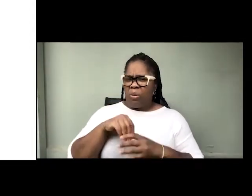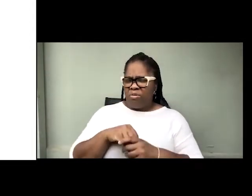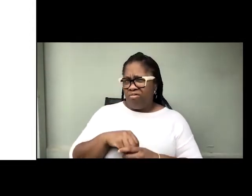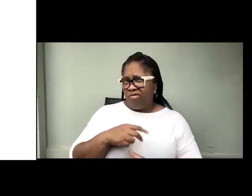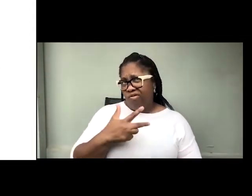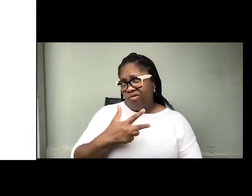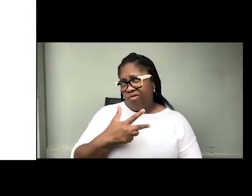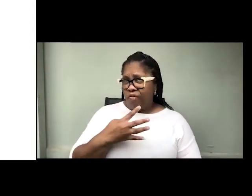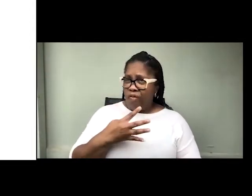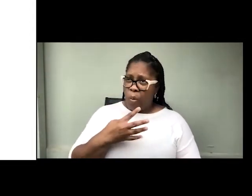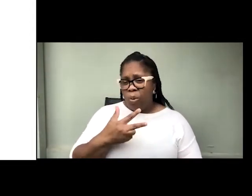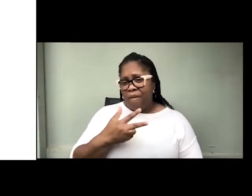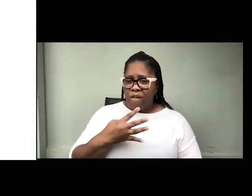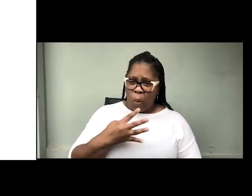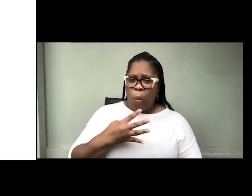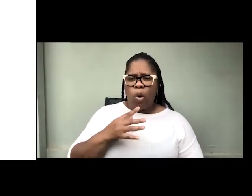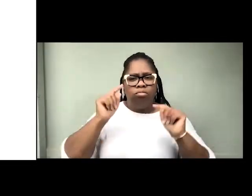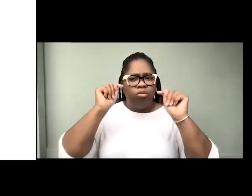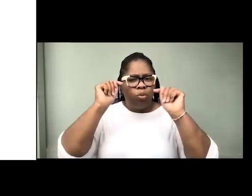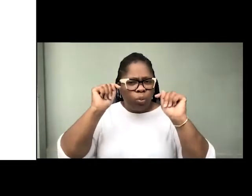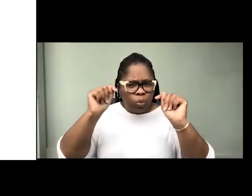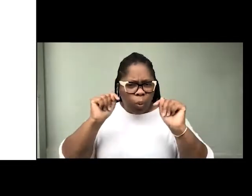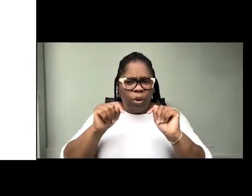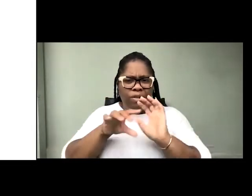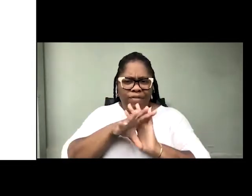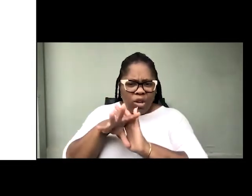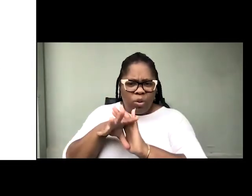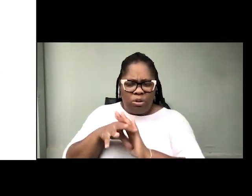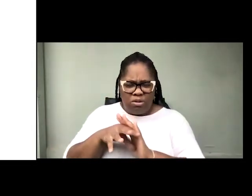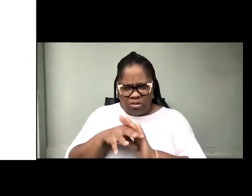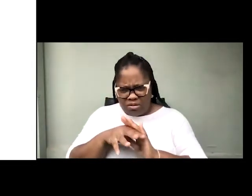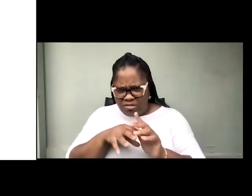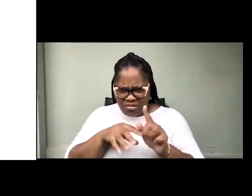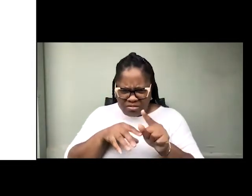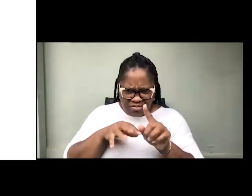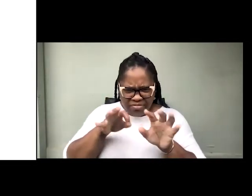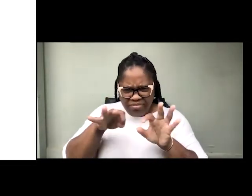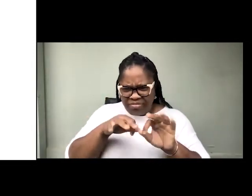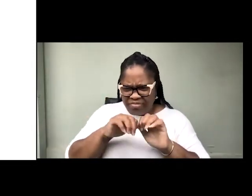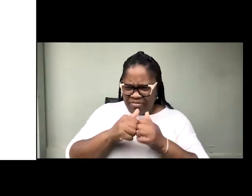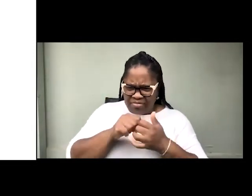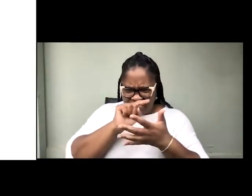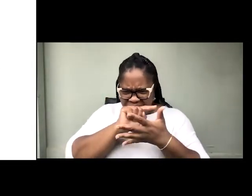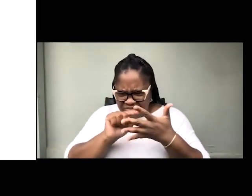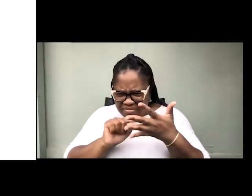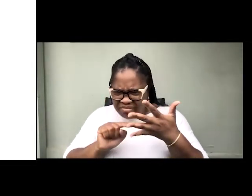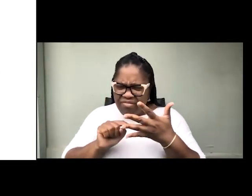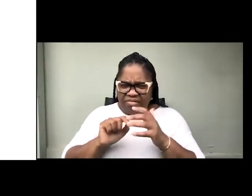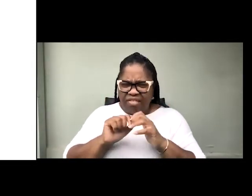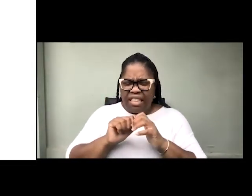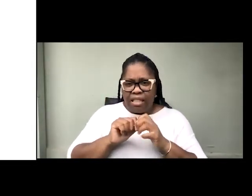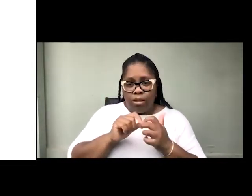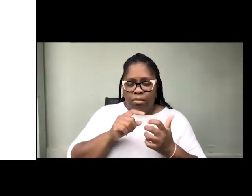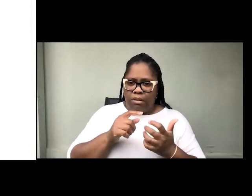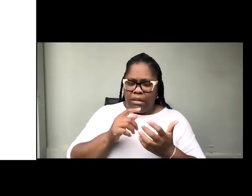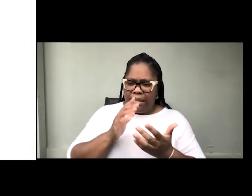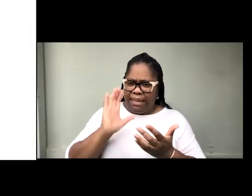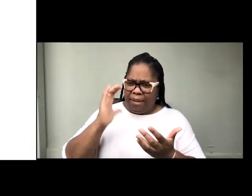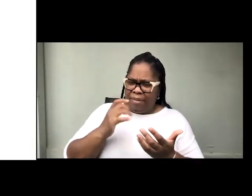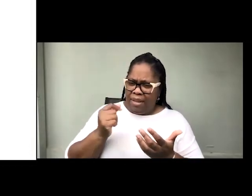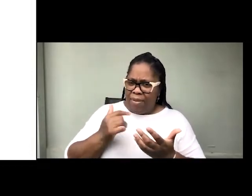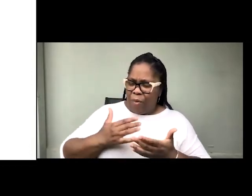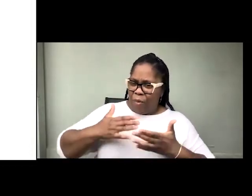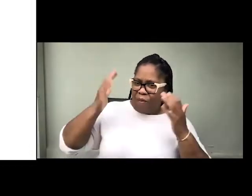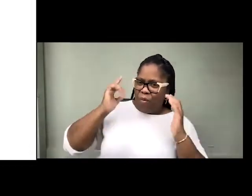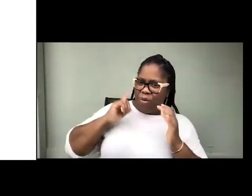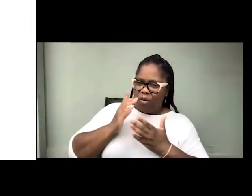3 or 4 tutorial videos to guide you through how to find the data you're looking for. I think it might be a little intimidating for some people. And there's